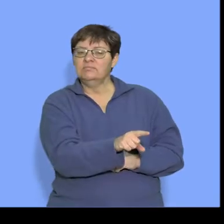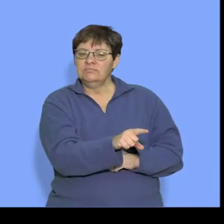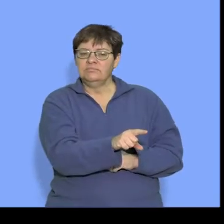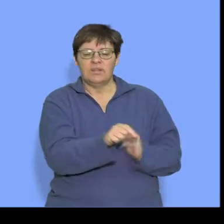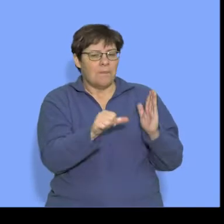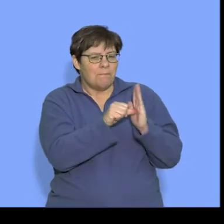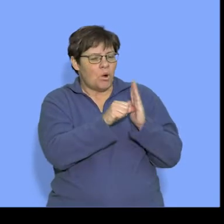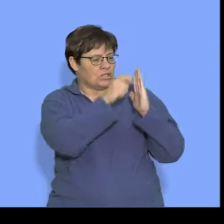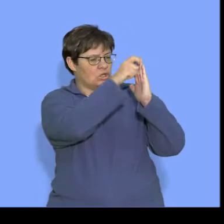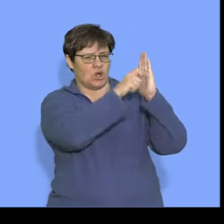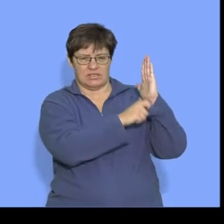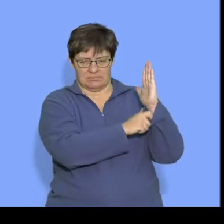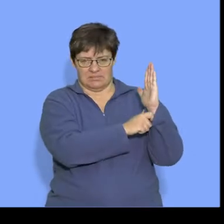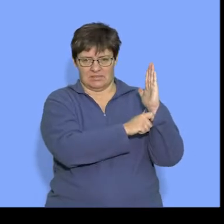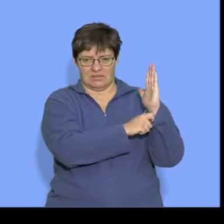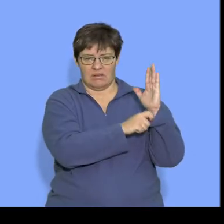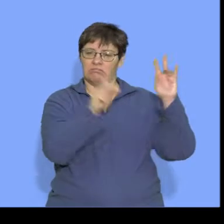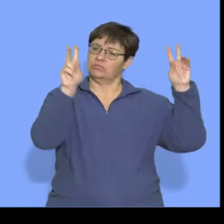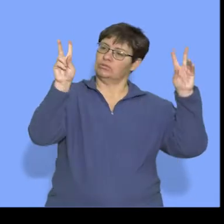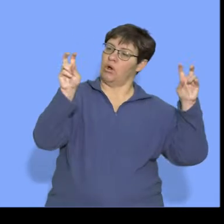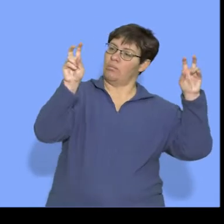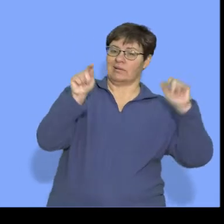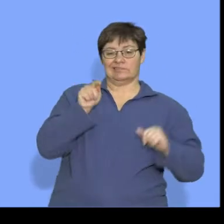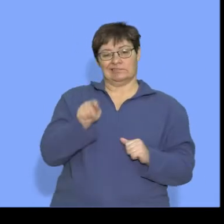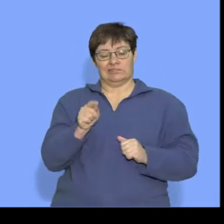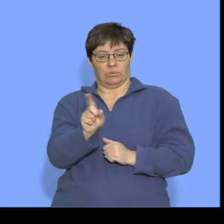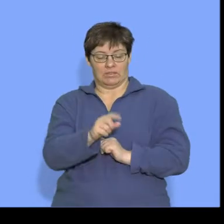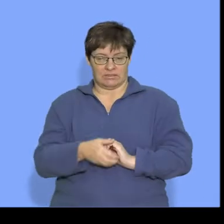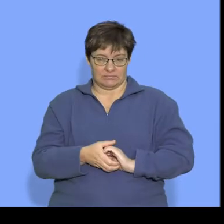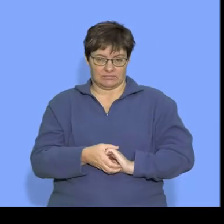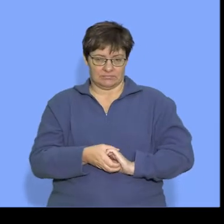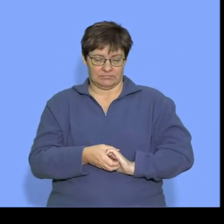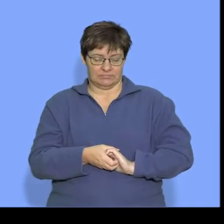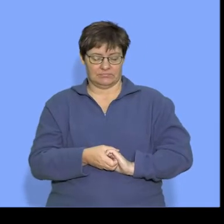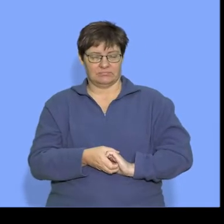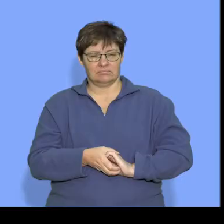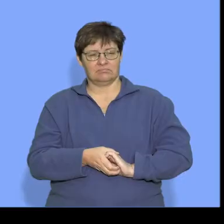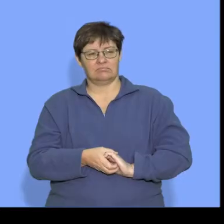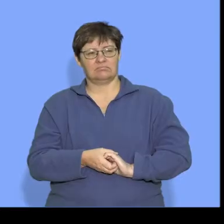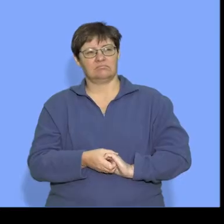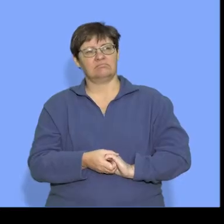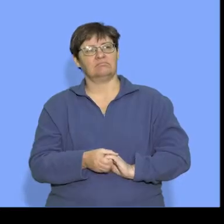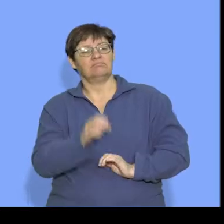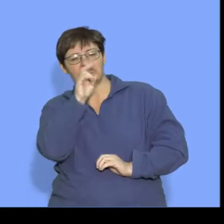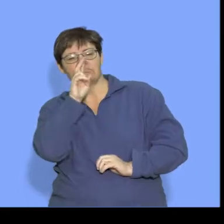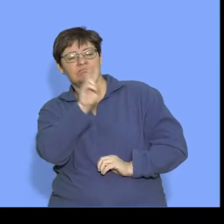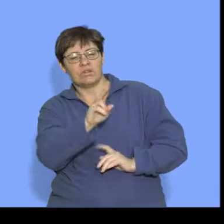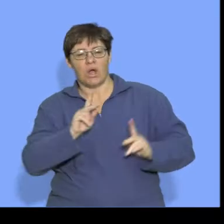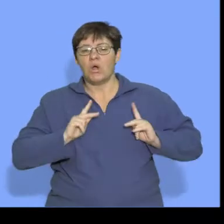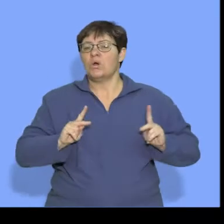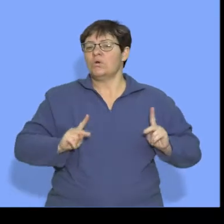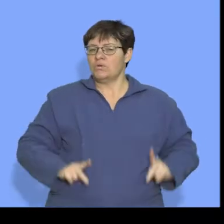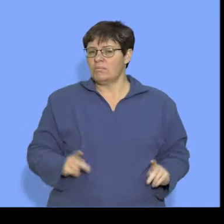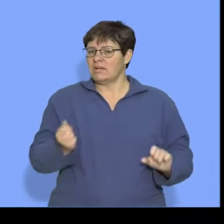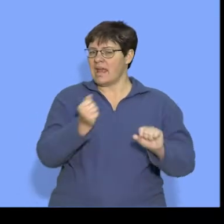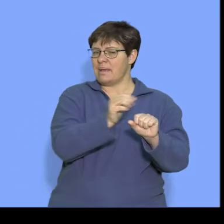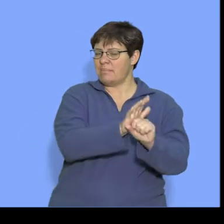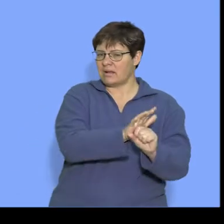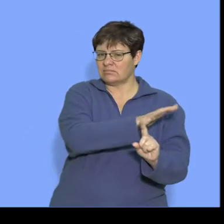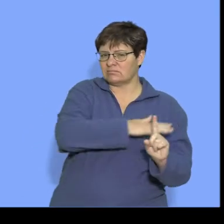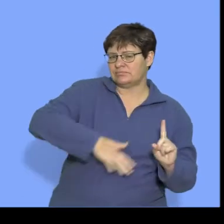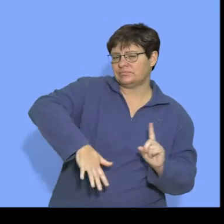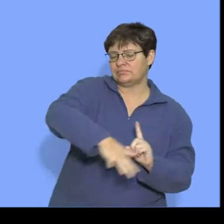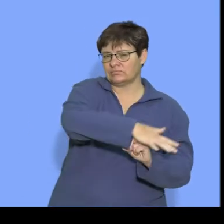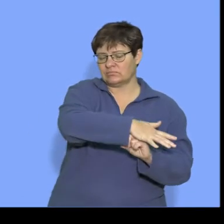core concepts in this topic. The core concepts are firstly, looking at human impact on the environment and the